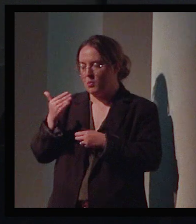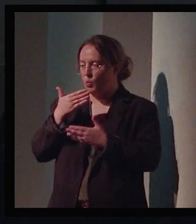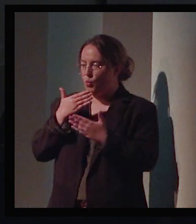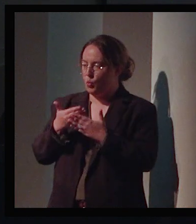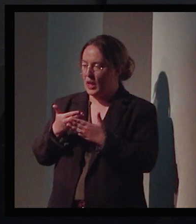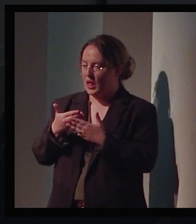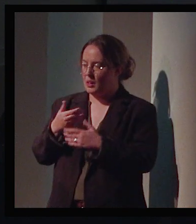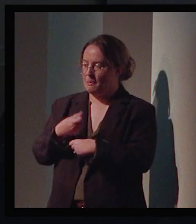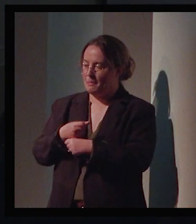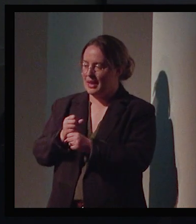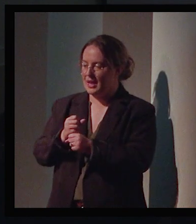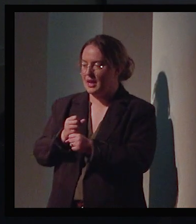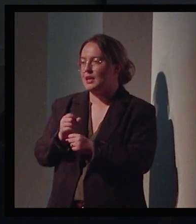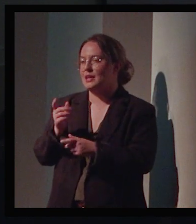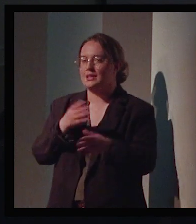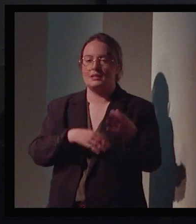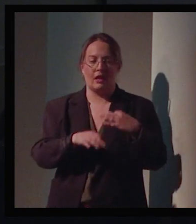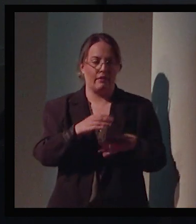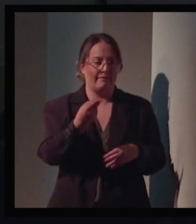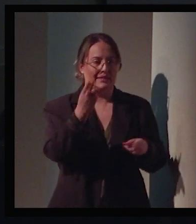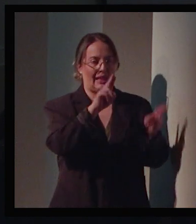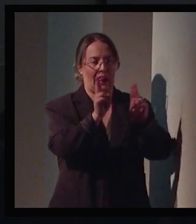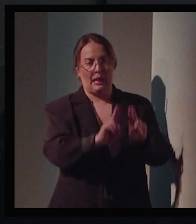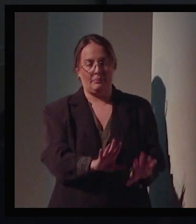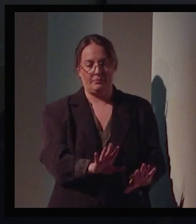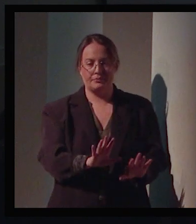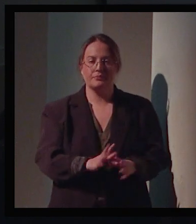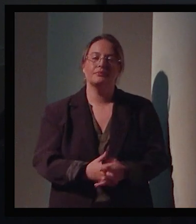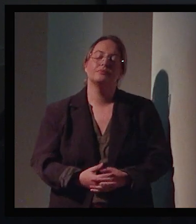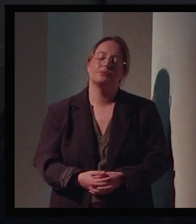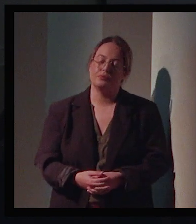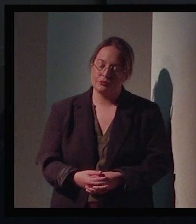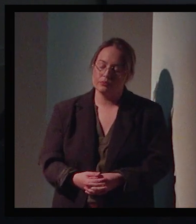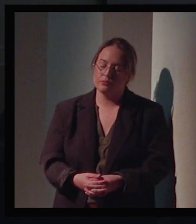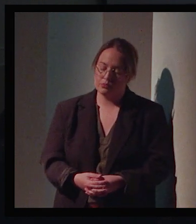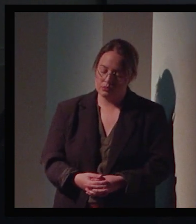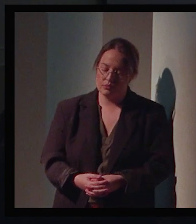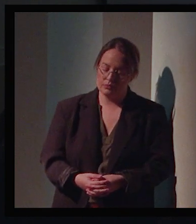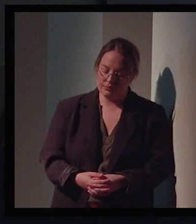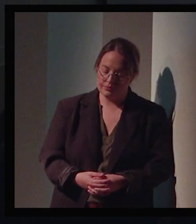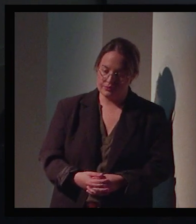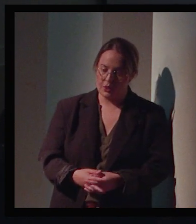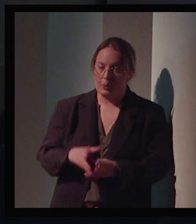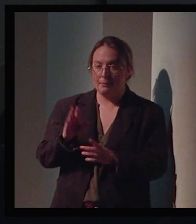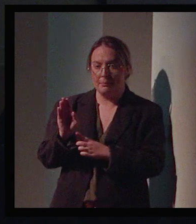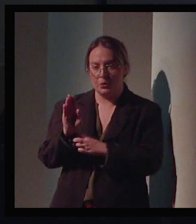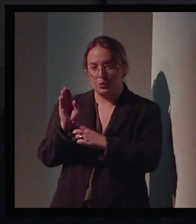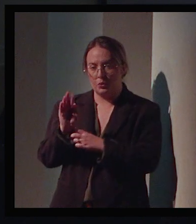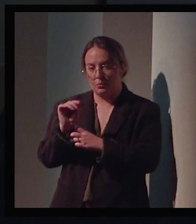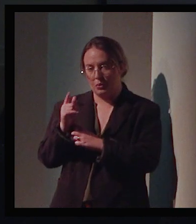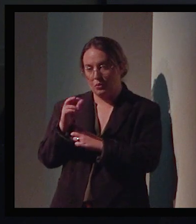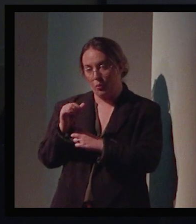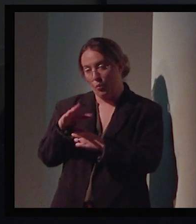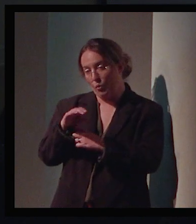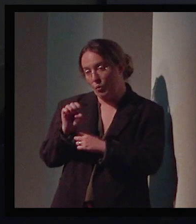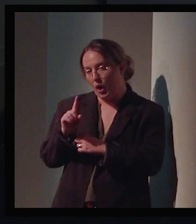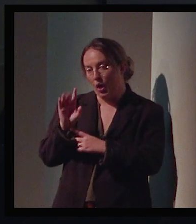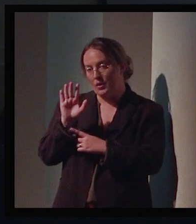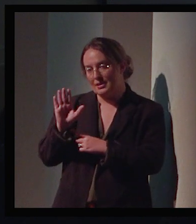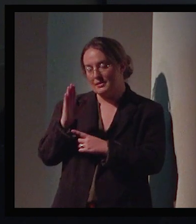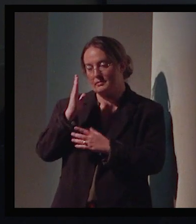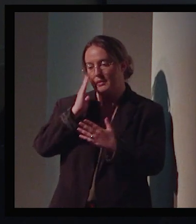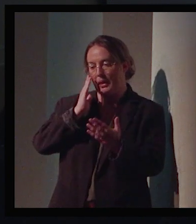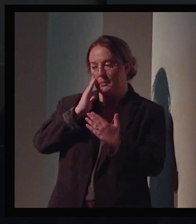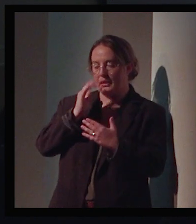looked slapdash. Now, Bouguereau's saccharine sensibility and smoothly polished execution